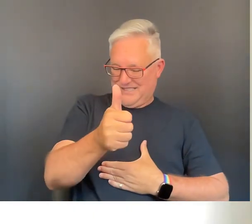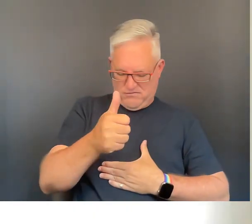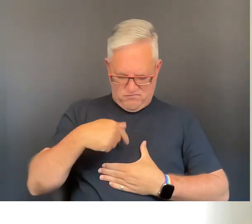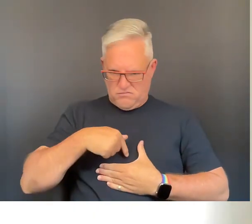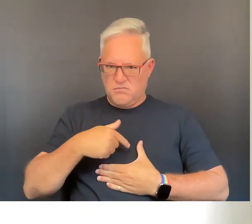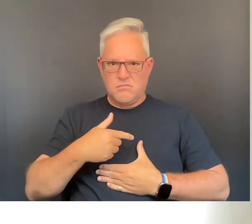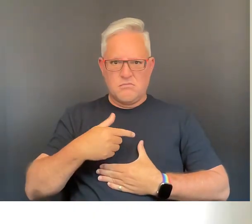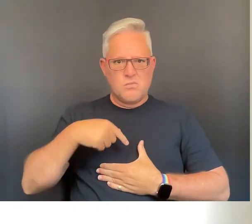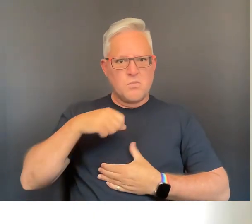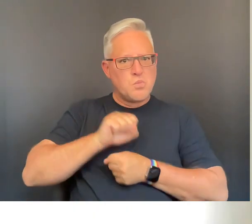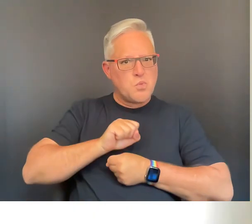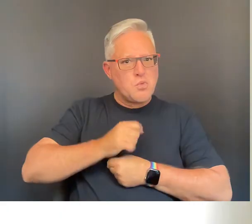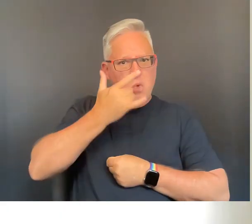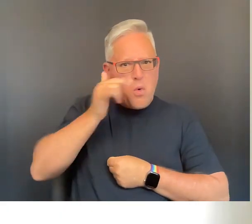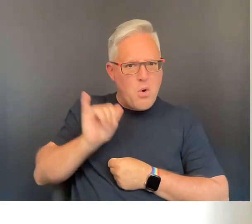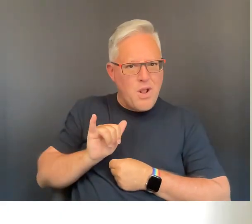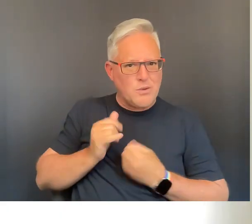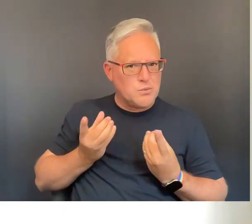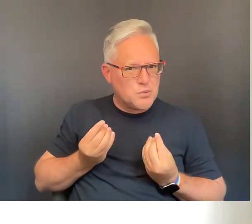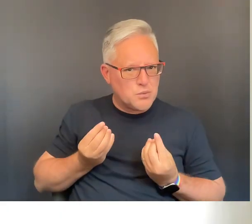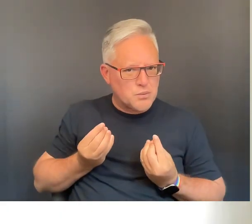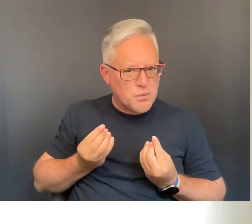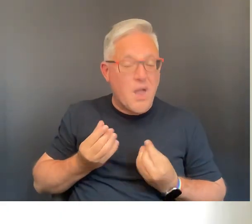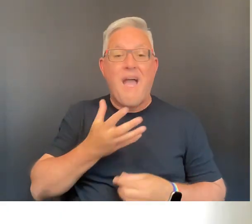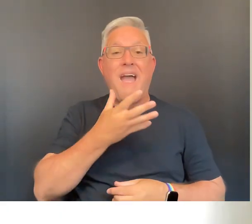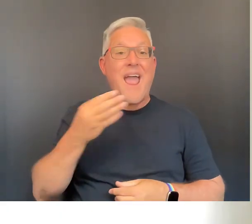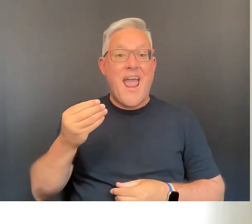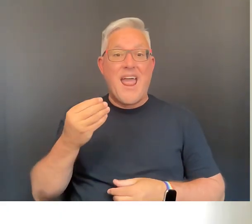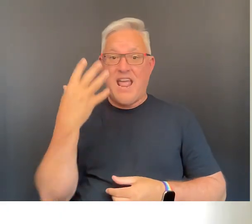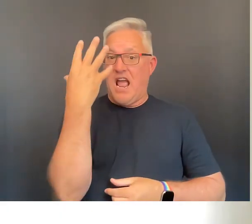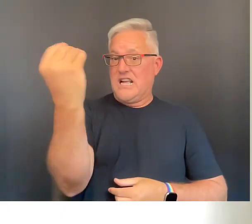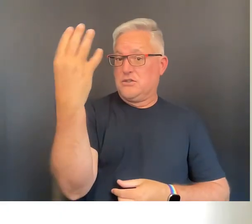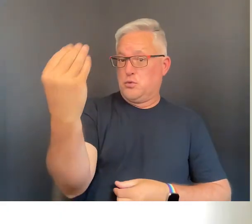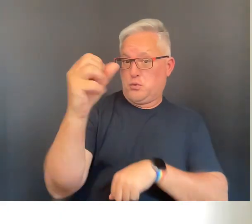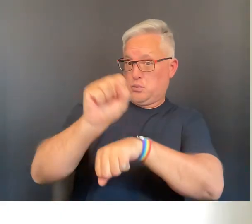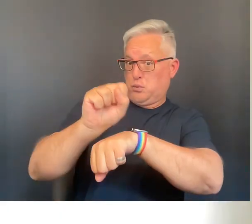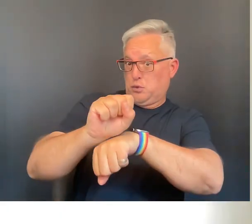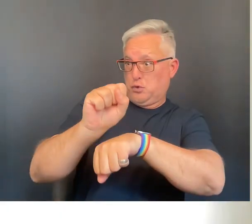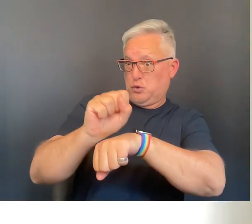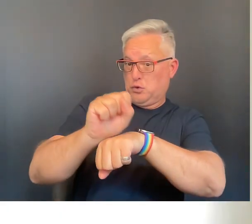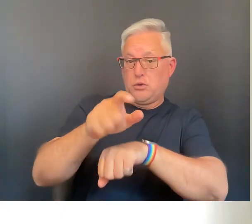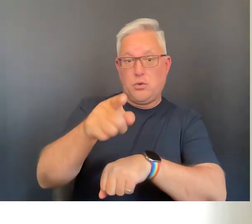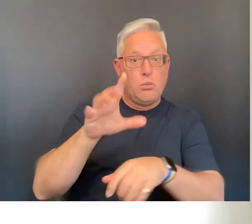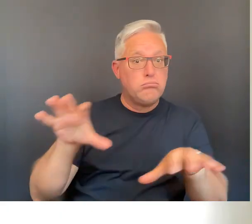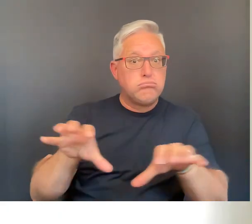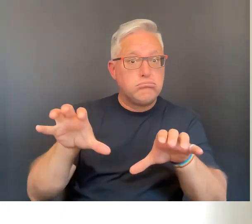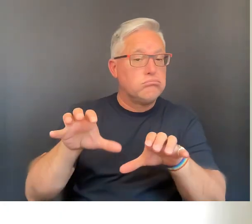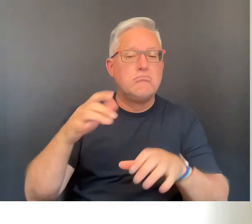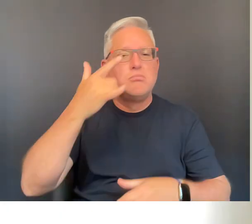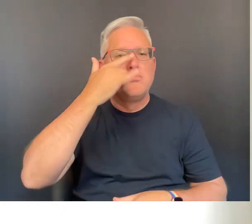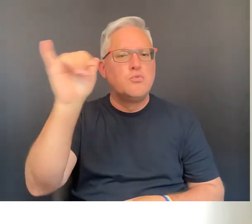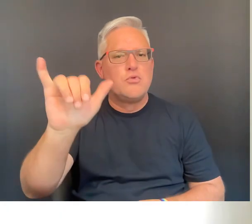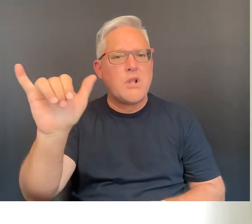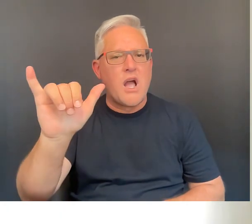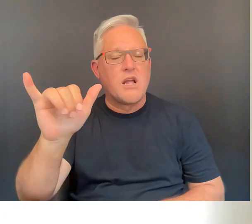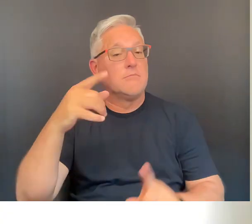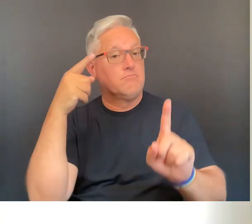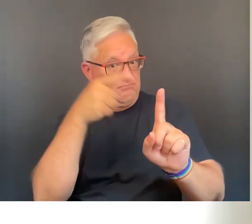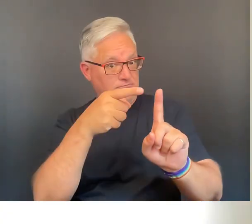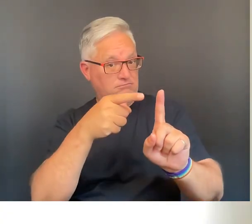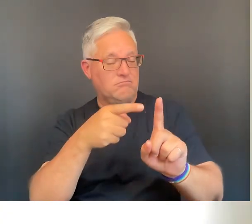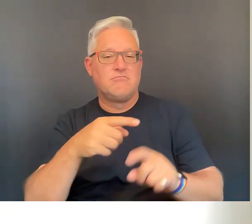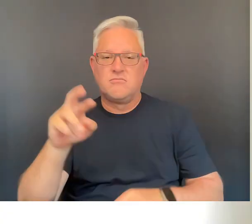and what are some ways you engage outwardly, externally in this work of